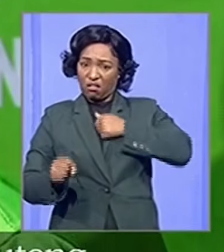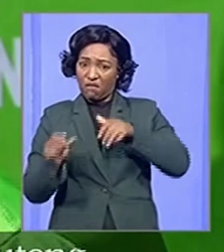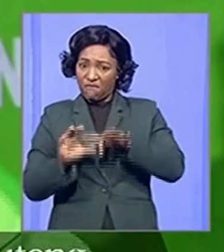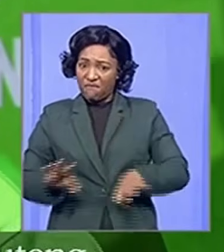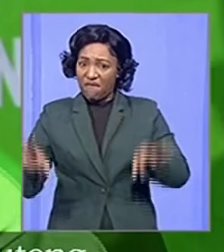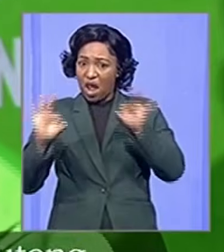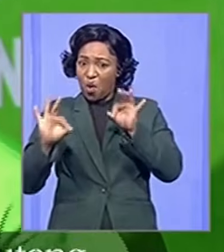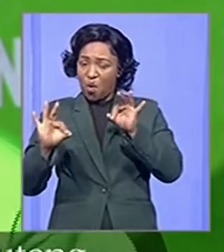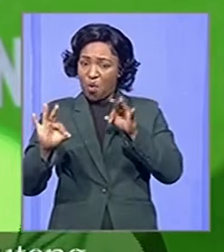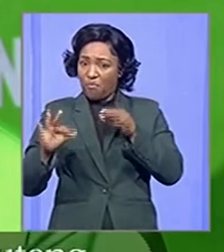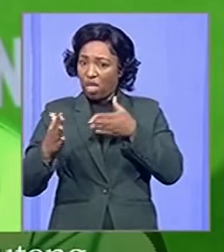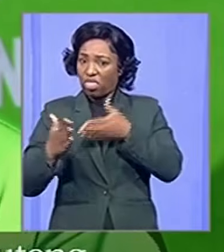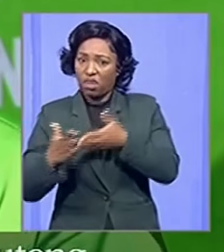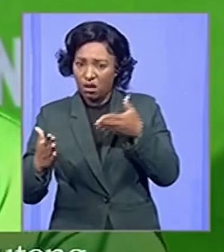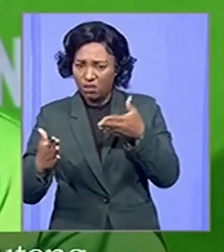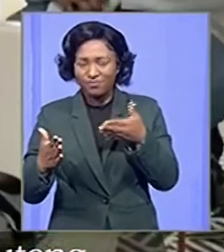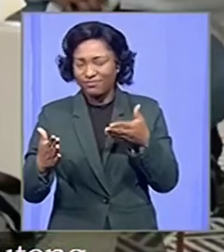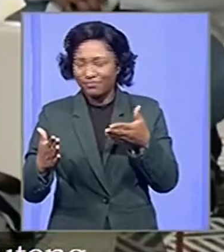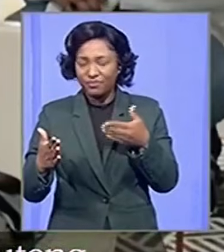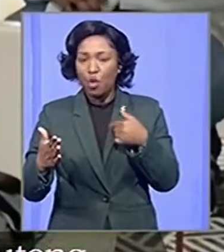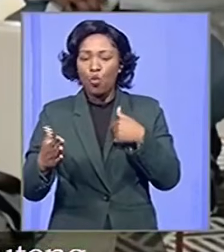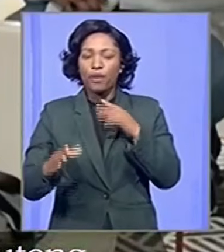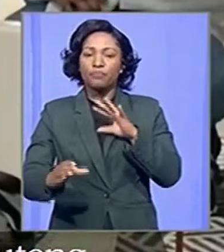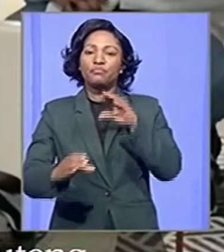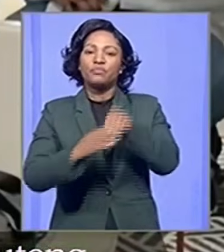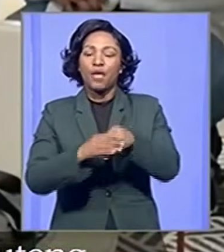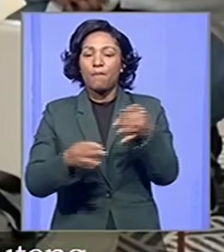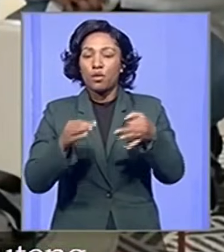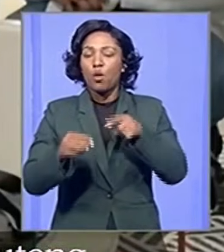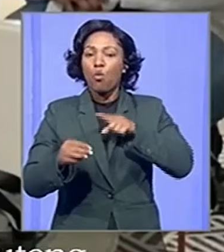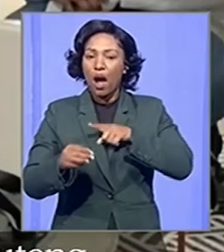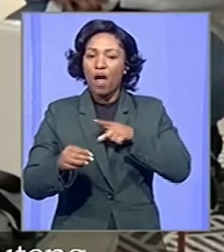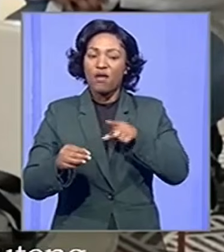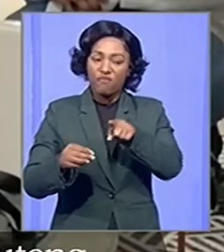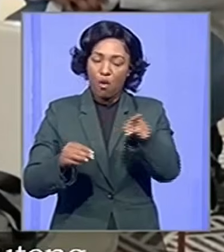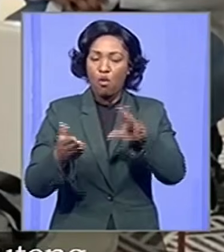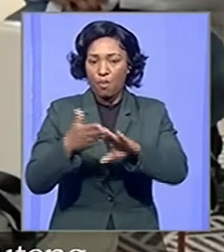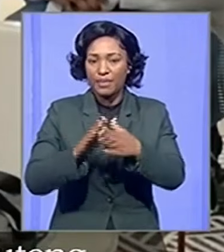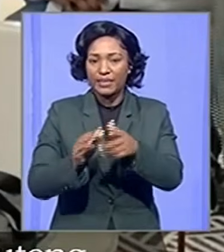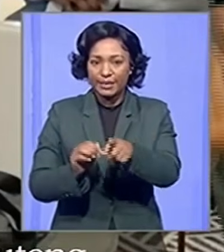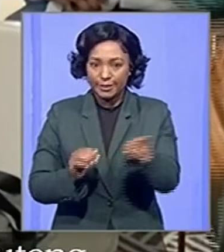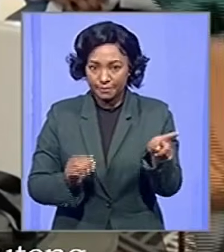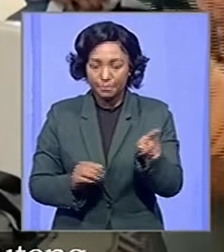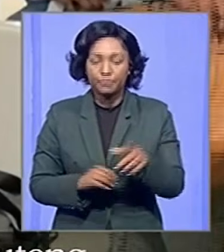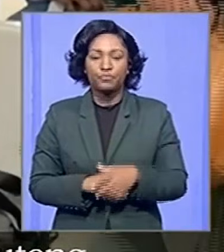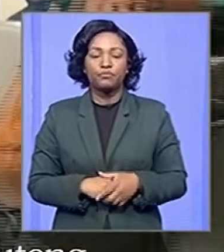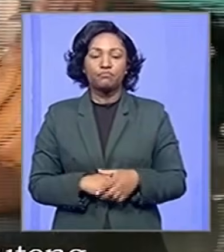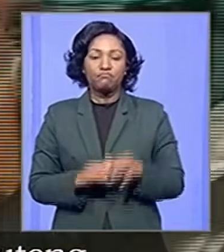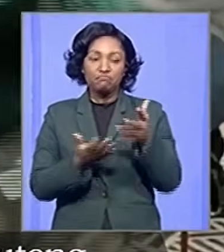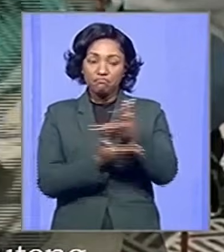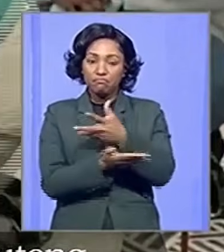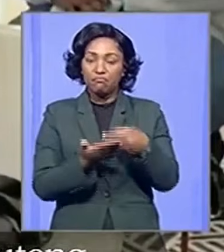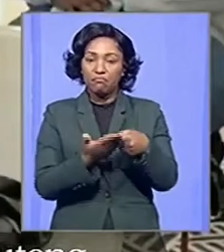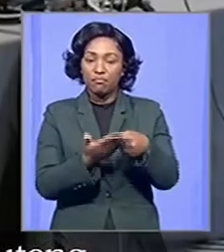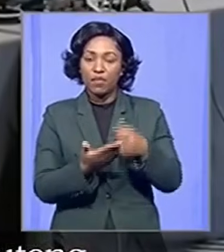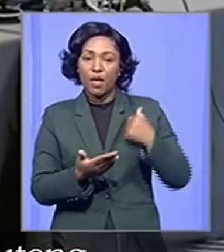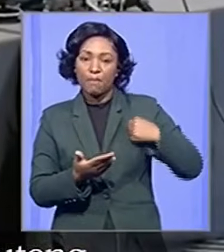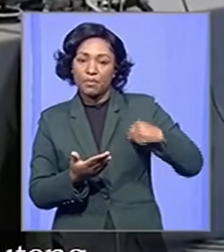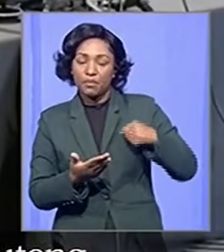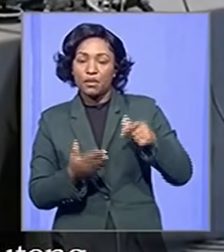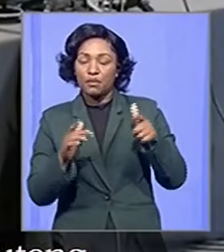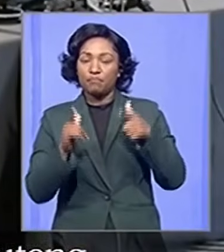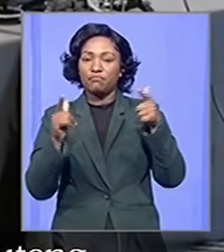all entered politics to save society. Dipeelong tsa ona mokga o batla boemo ba motsamaisi wa dipuisano bo masepaleng ba baholo